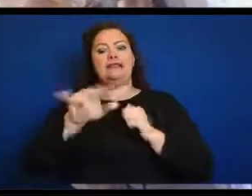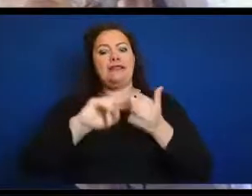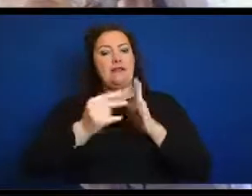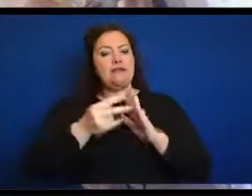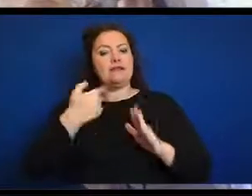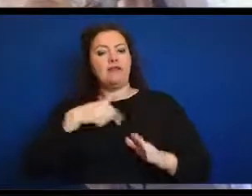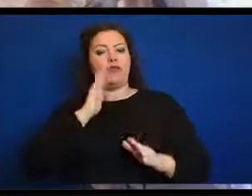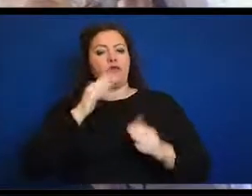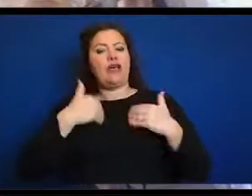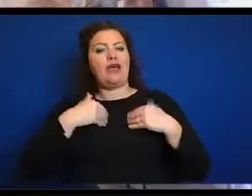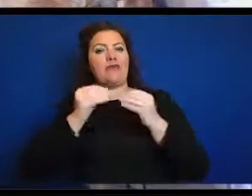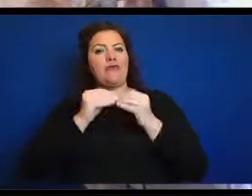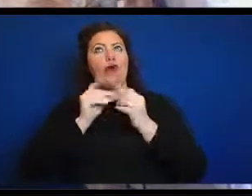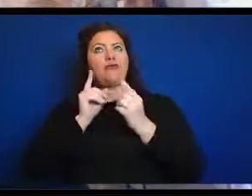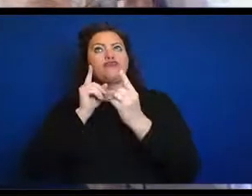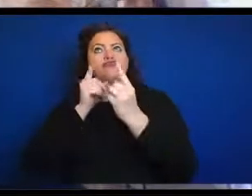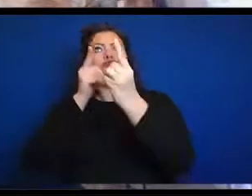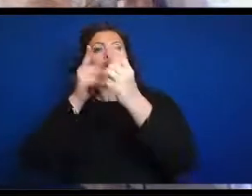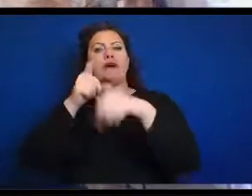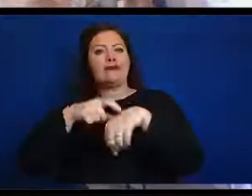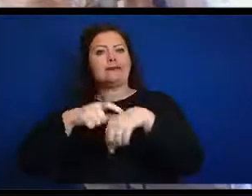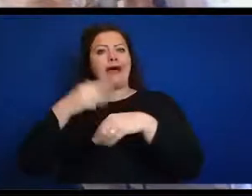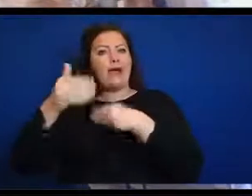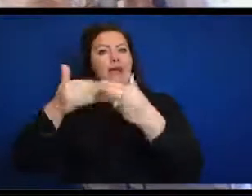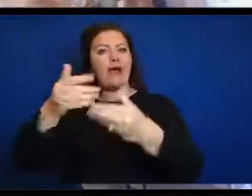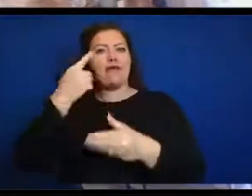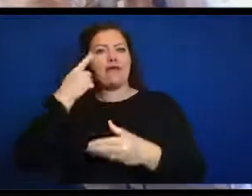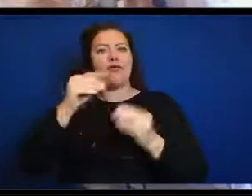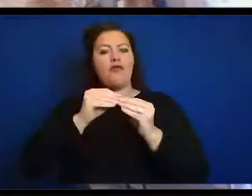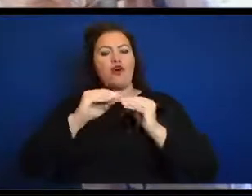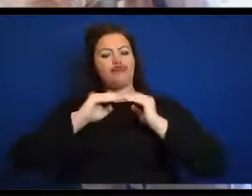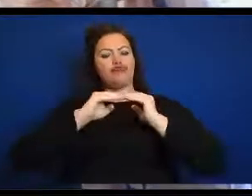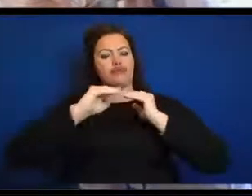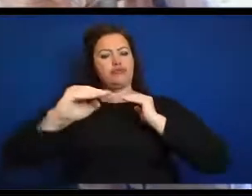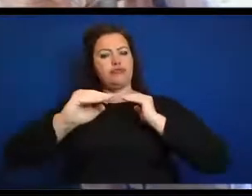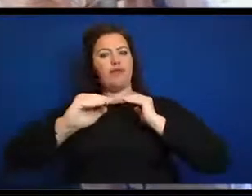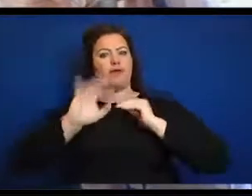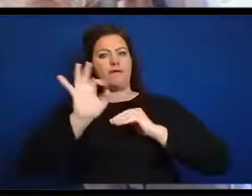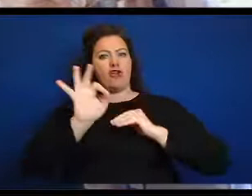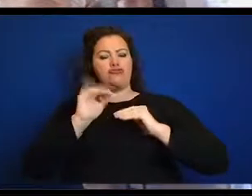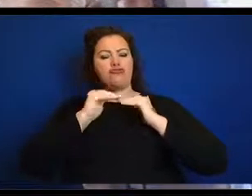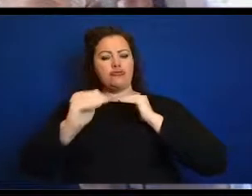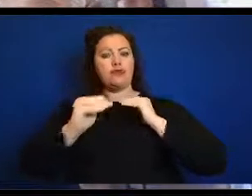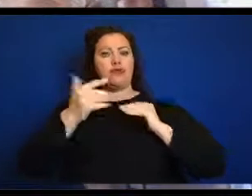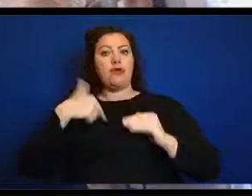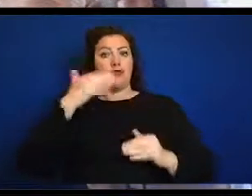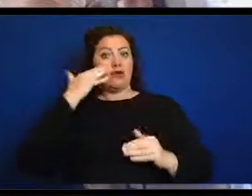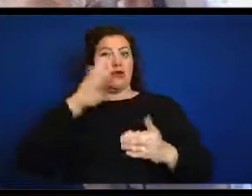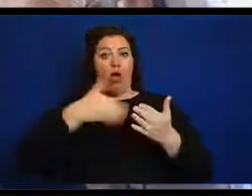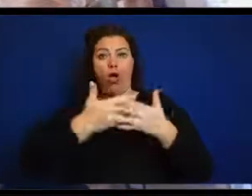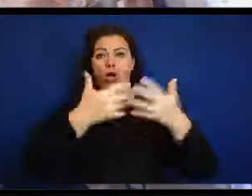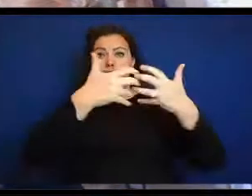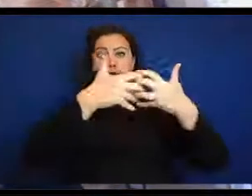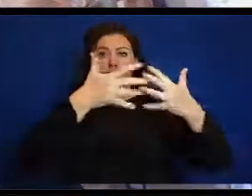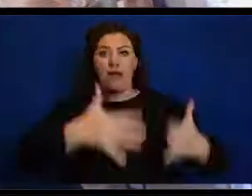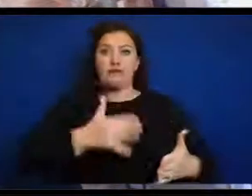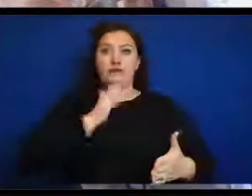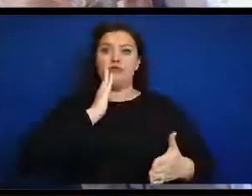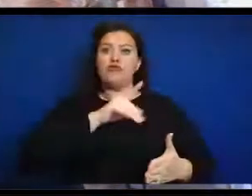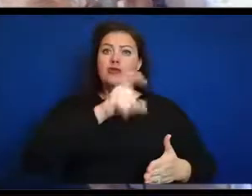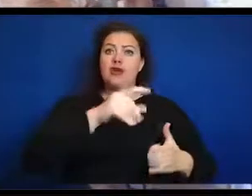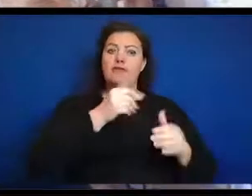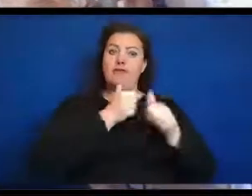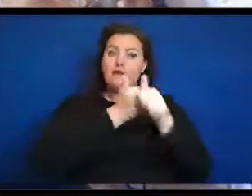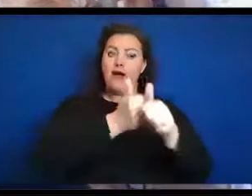market. It would mean that we can finally rest knowing that all manufacturers are going to be held accountable to the new mandatory